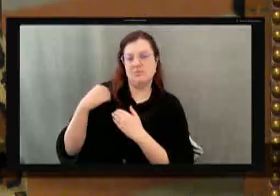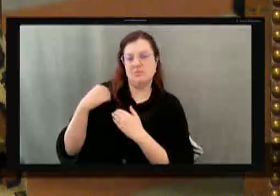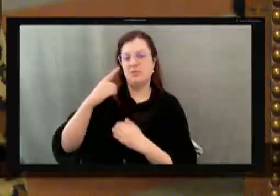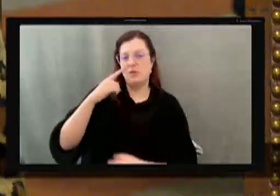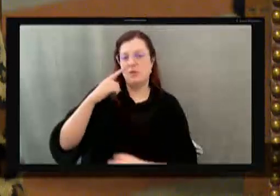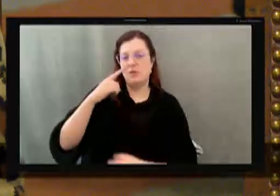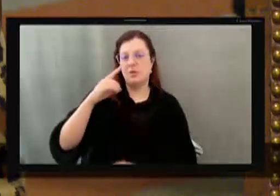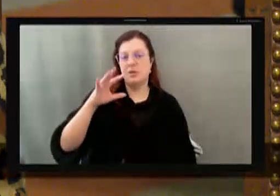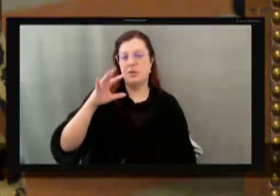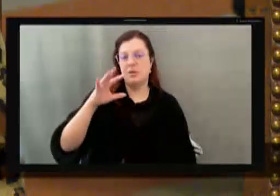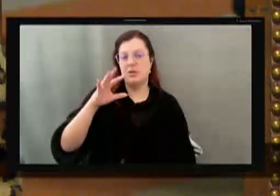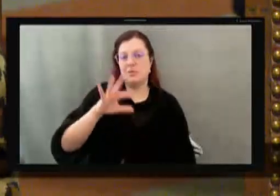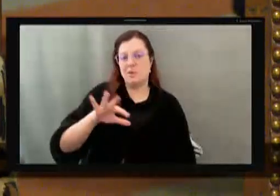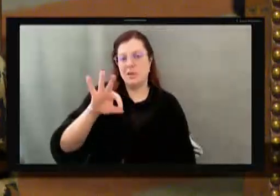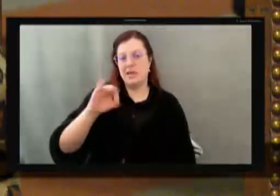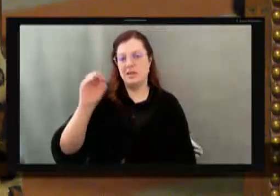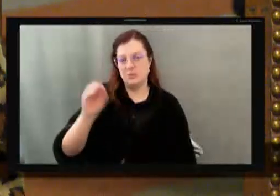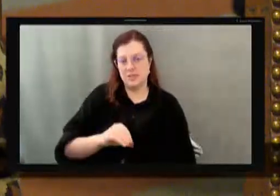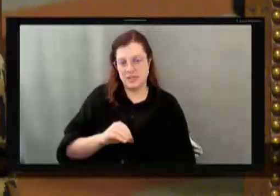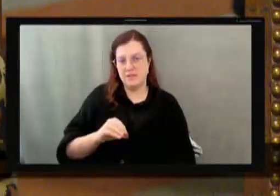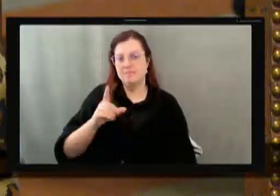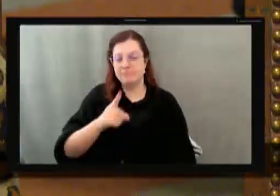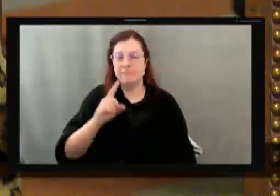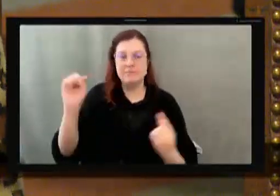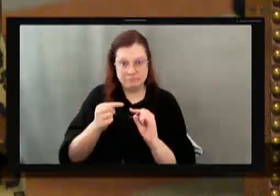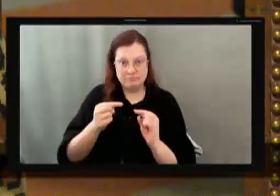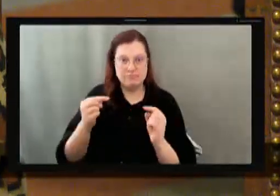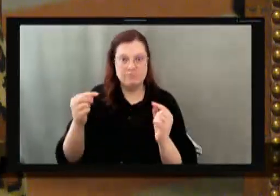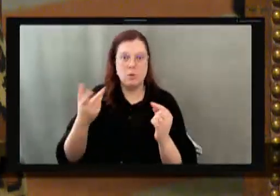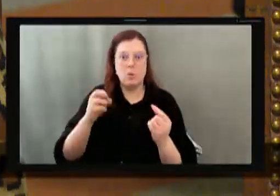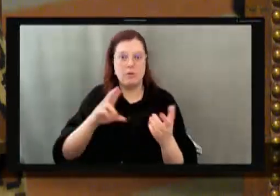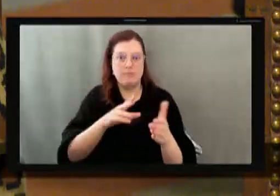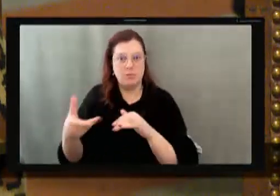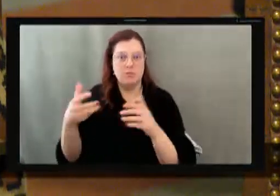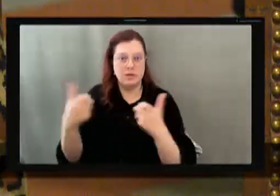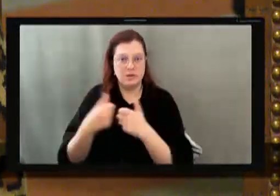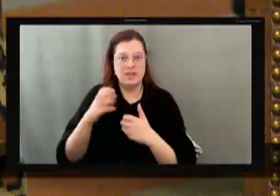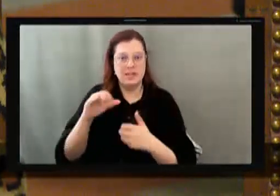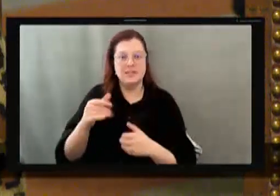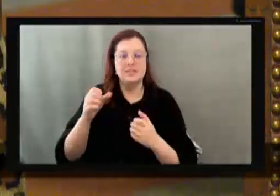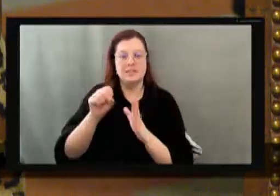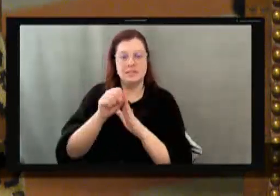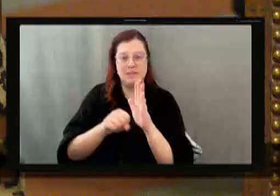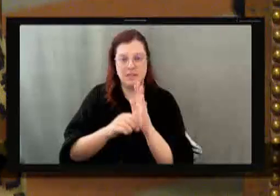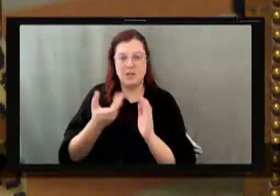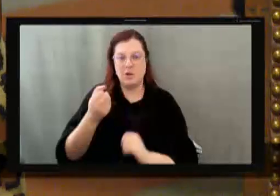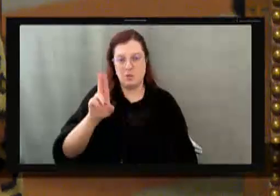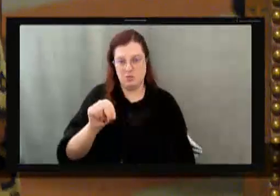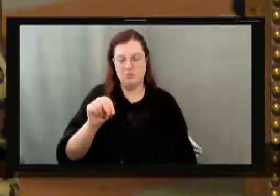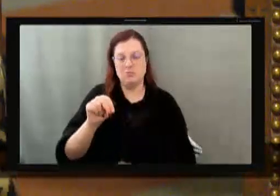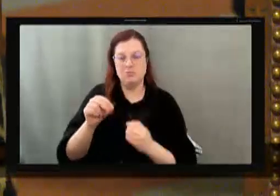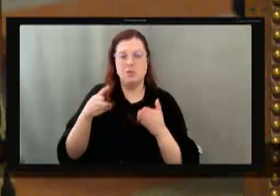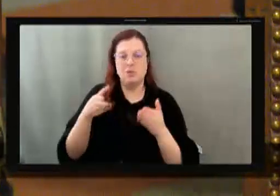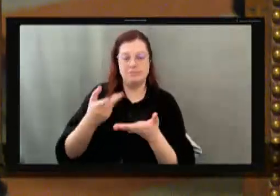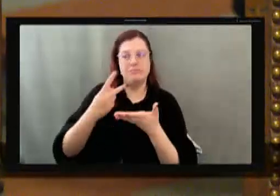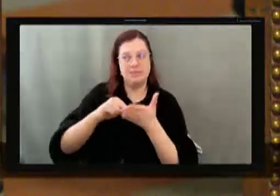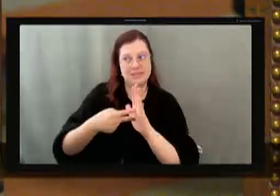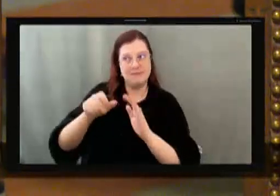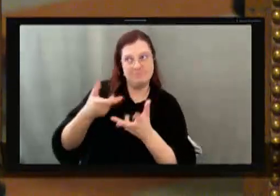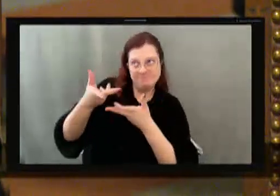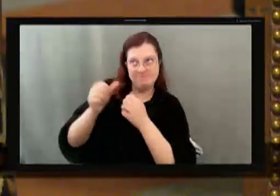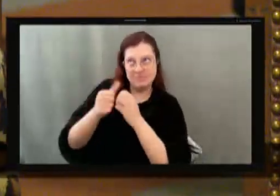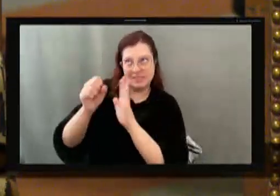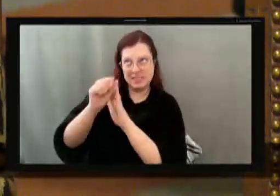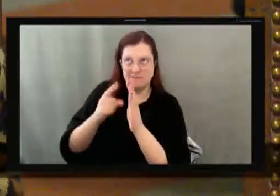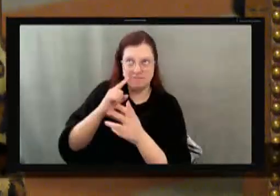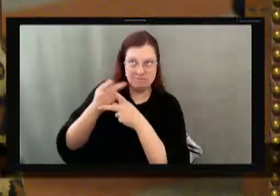are state-owned roads, which means we have to work with the state on those. We are going to, through a data-driven